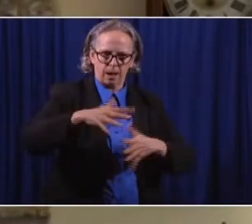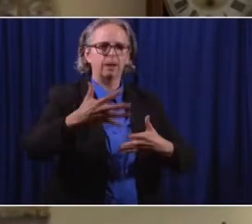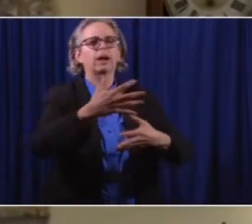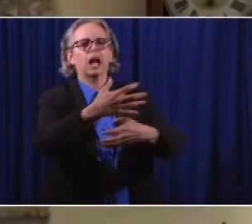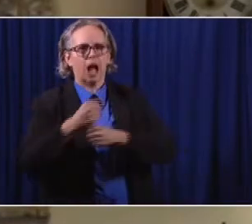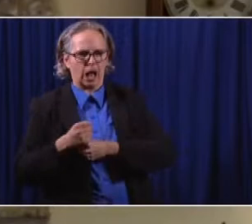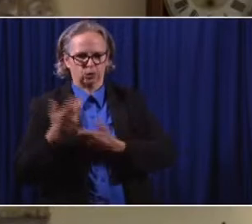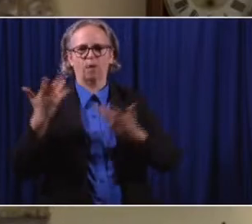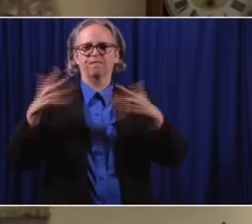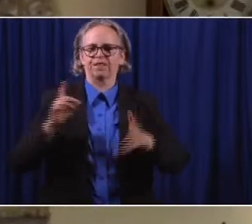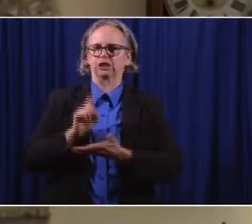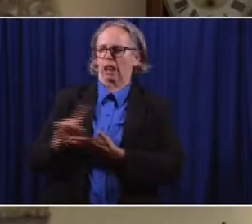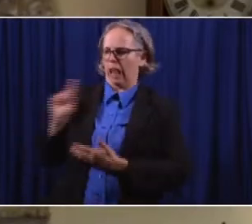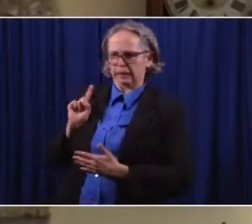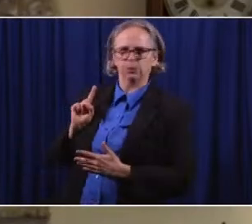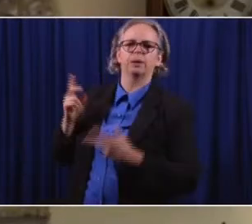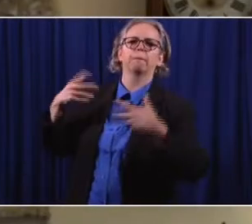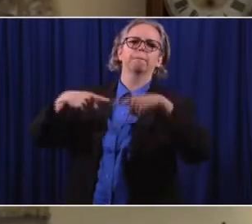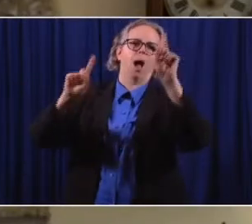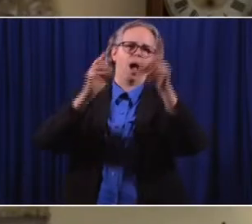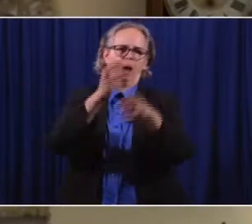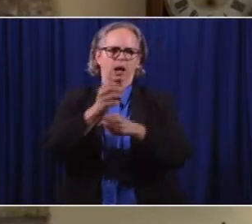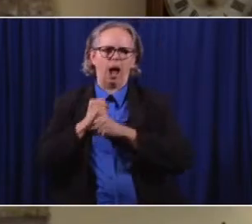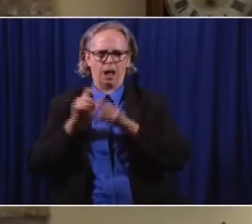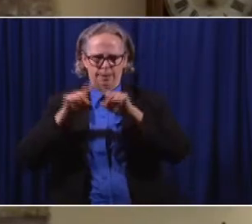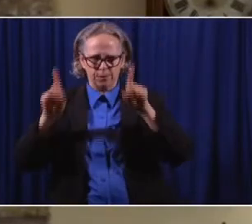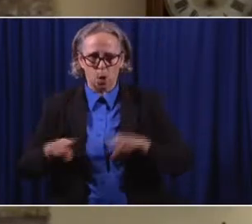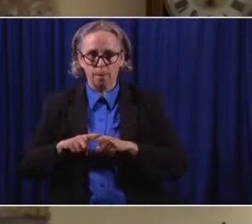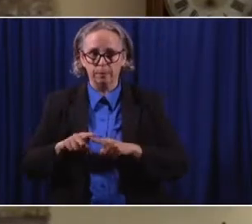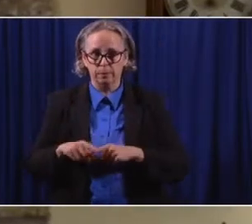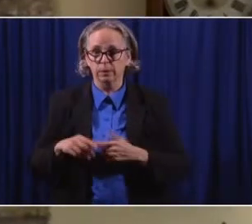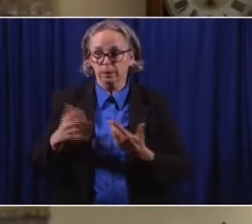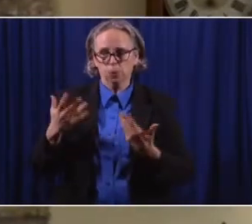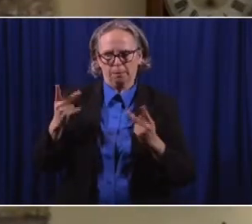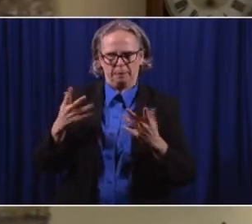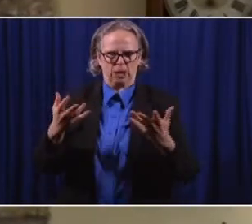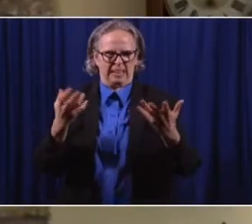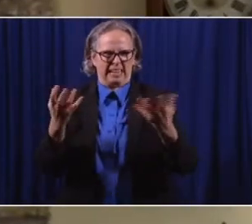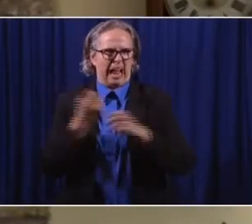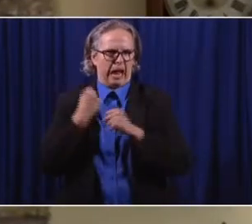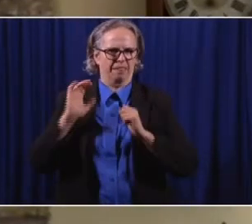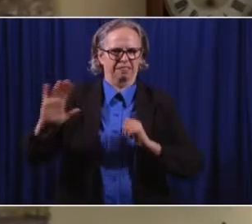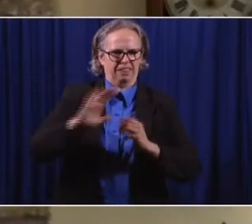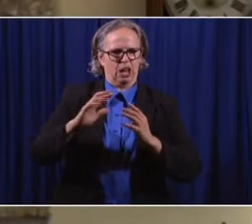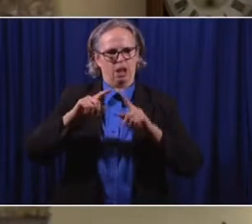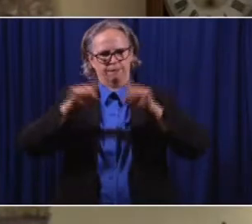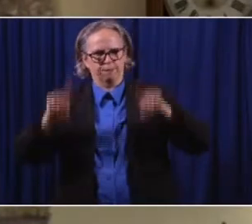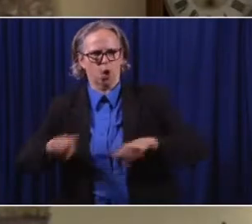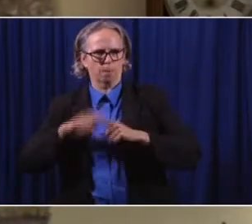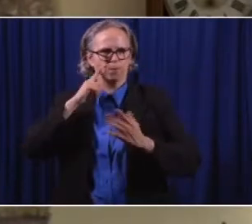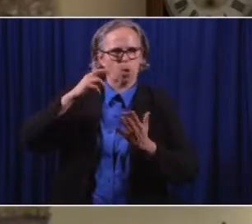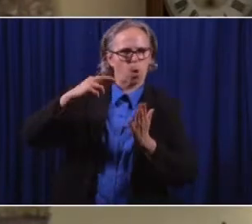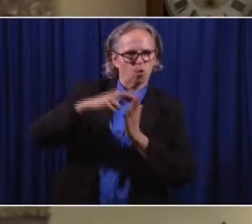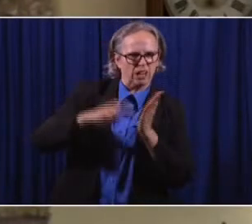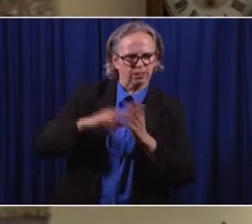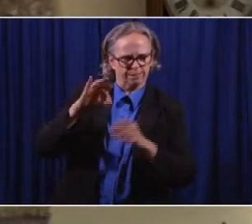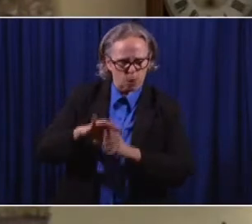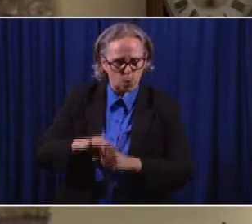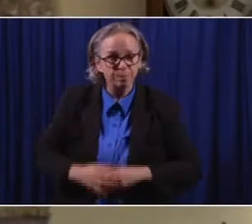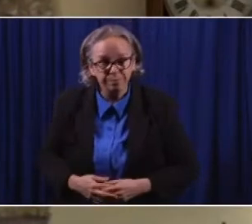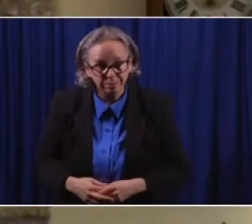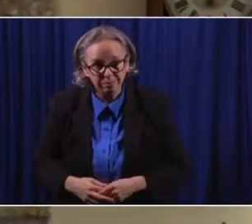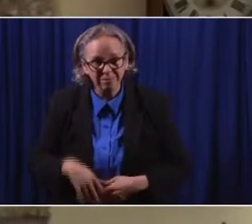ago, and people should have received them by now. And so we would urge people, now that you're focused on the election,